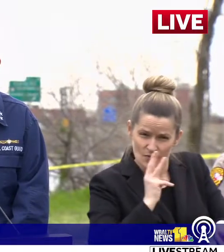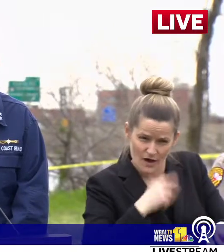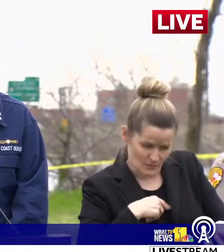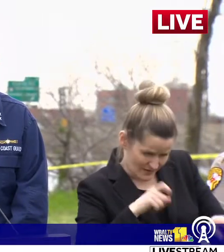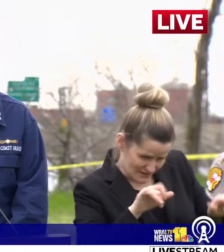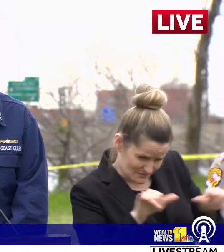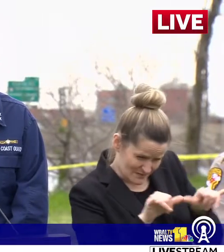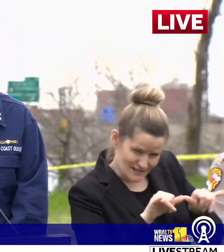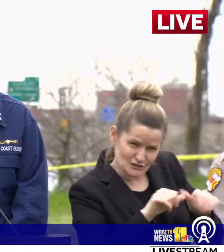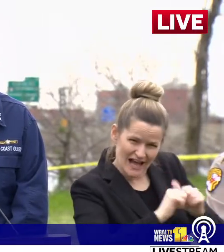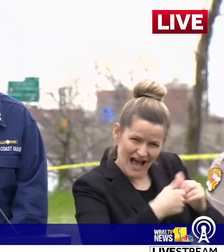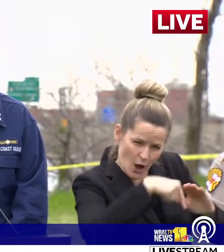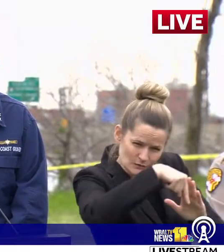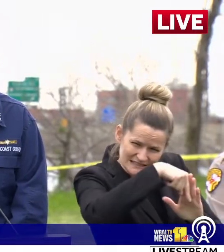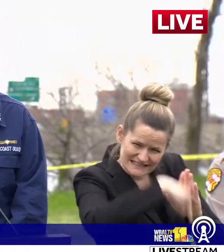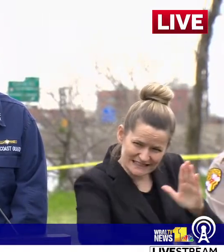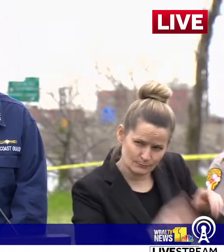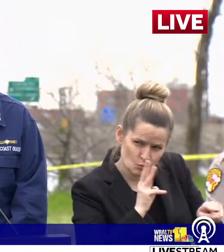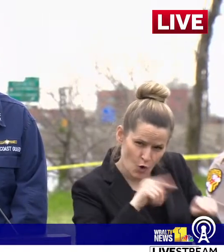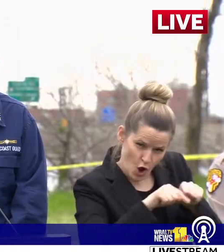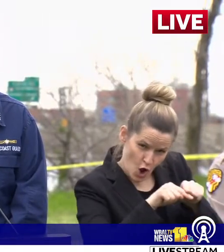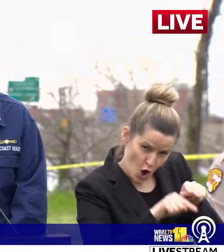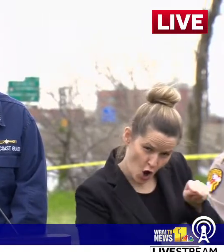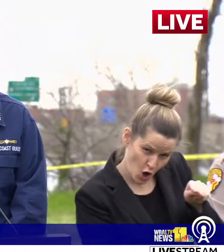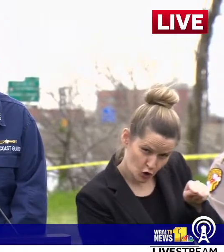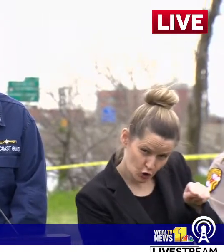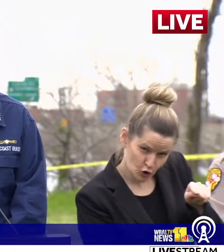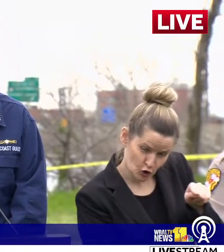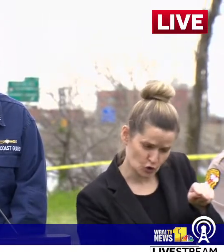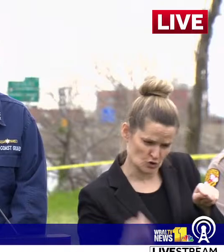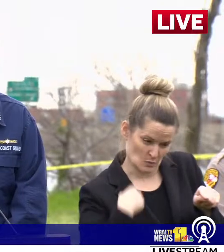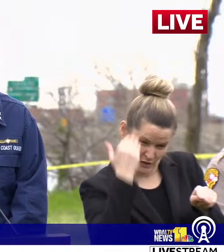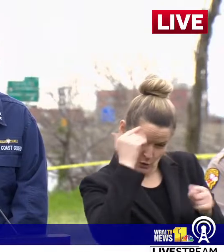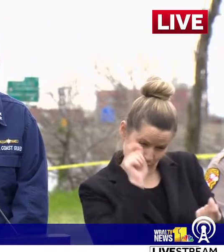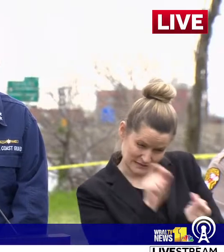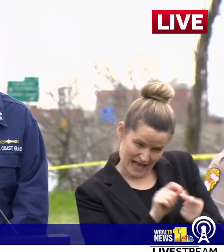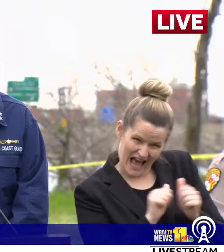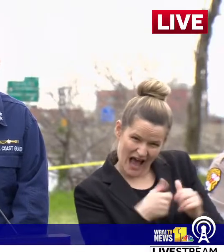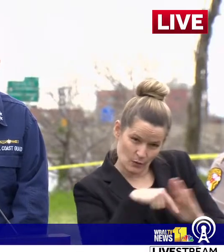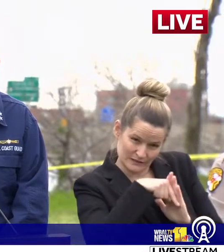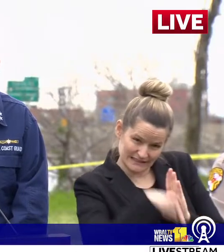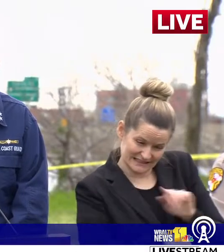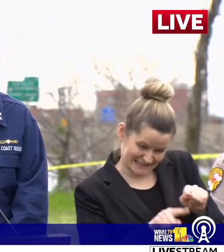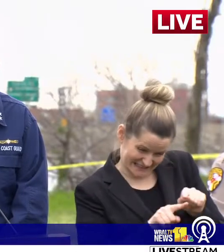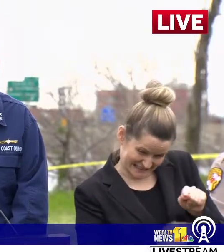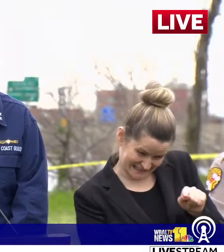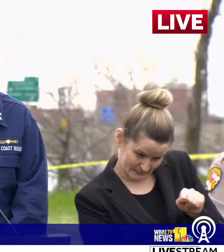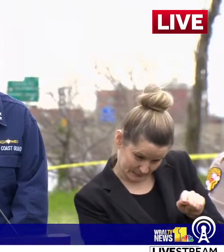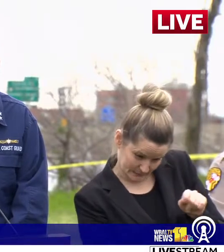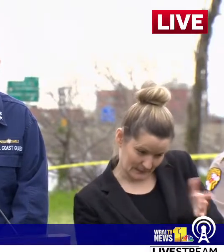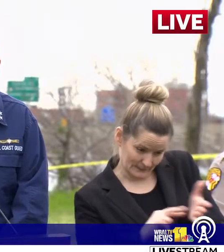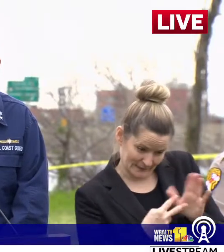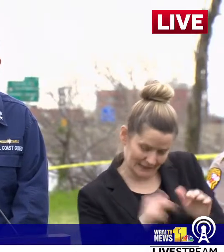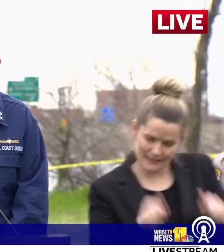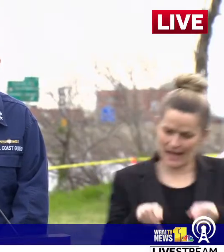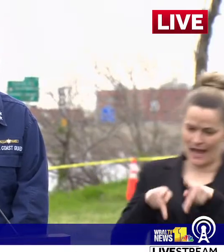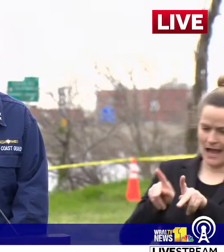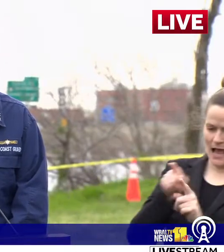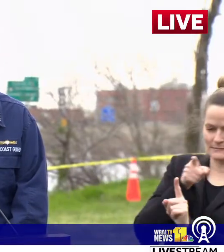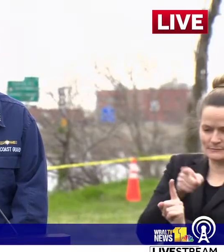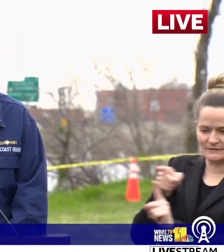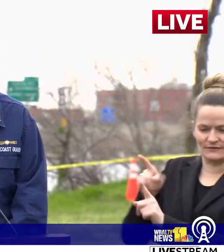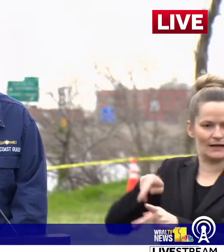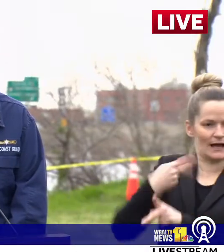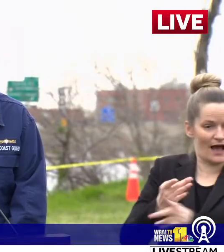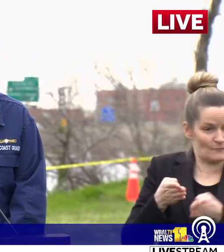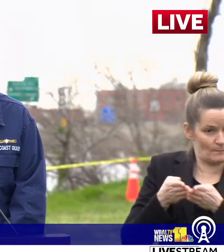to say what are the draft restrictions on the vessels that can use it. But once we have got that cleared,